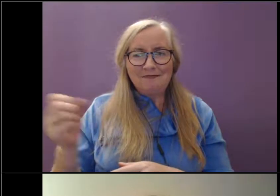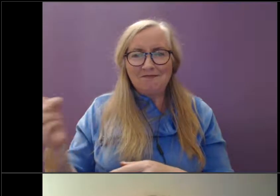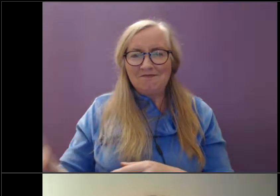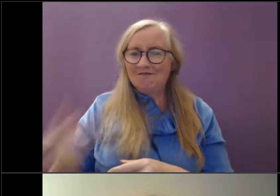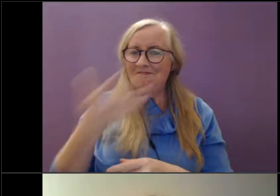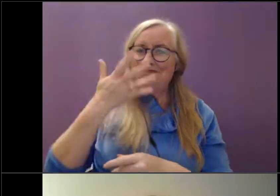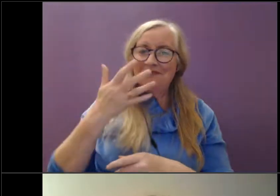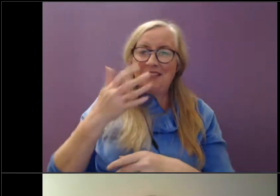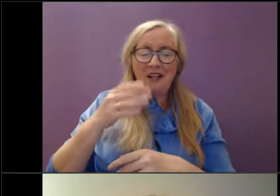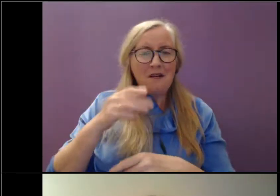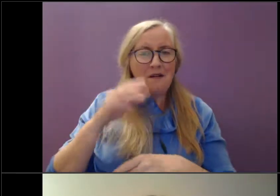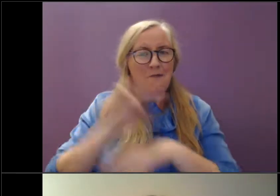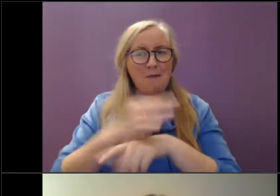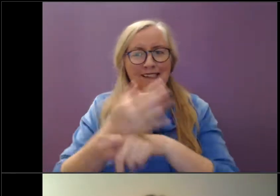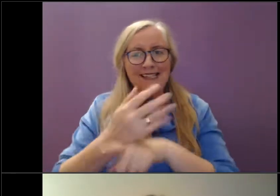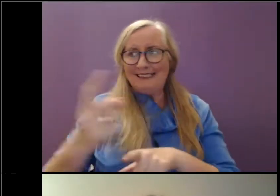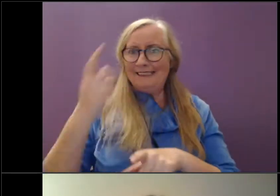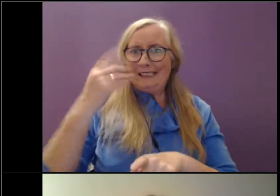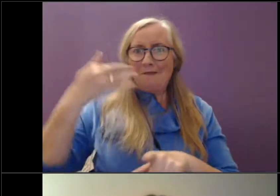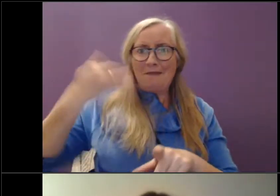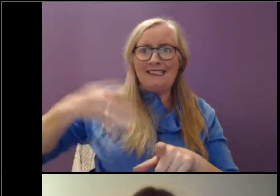manage that?